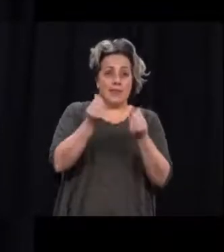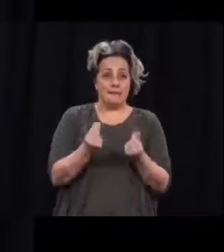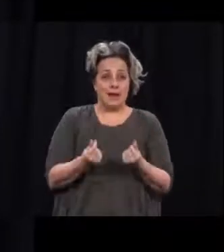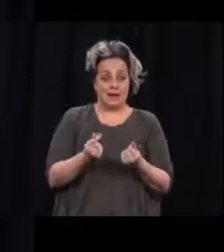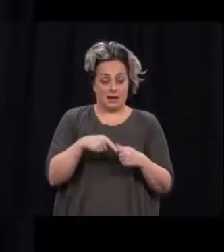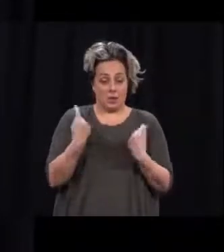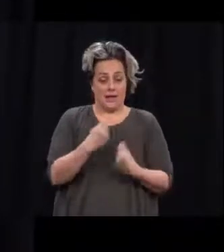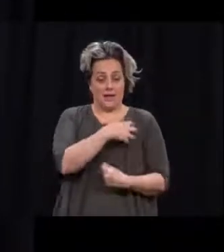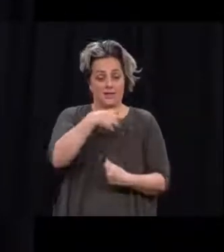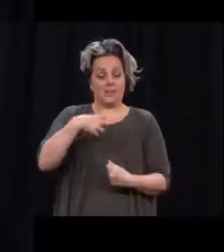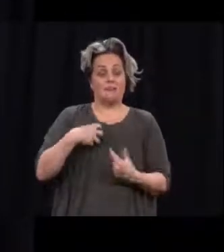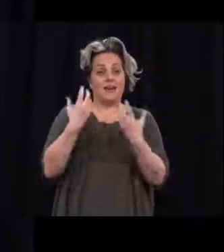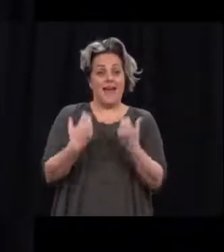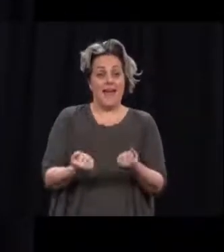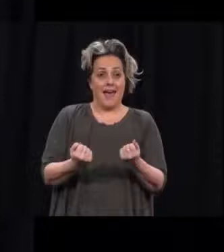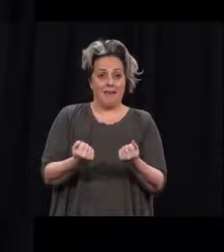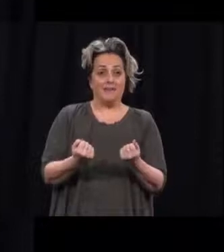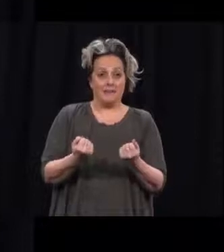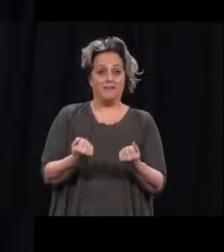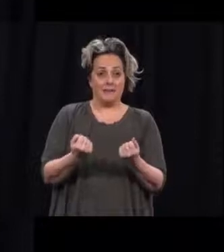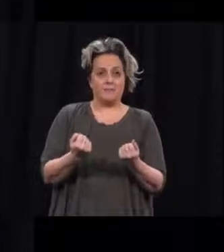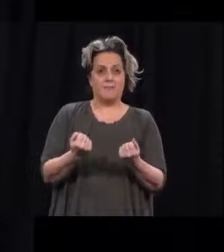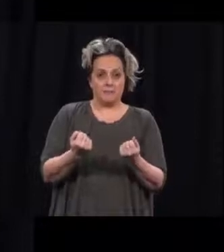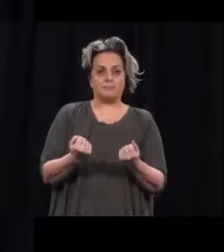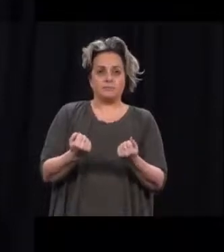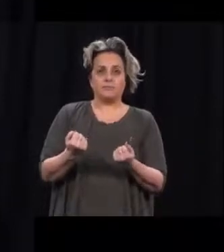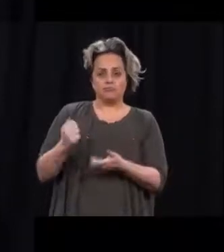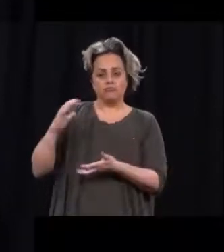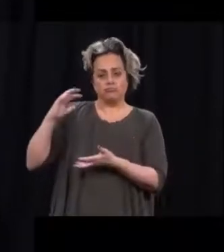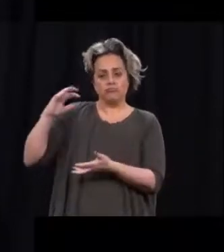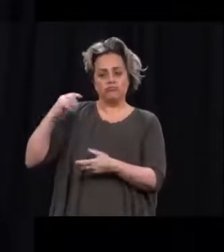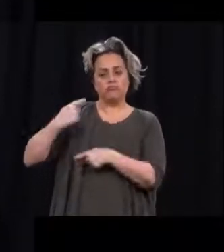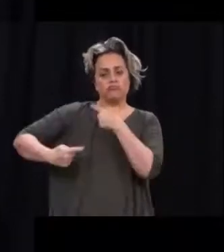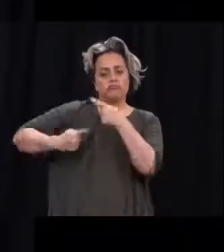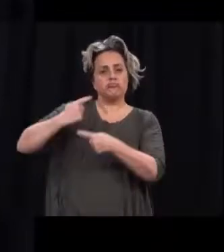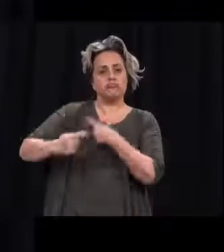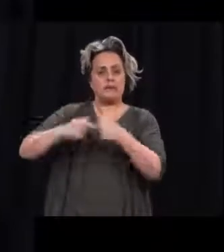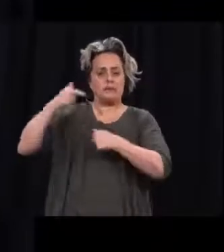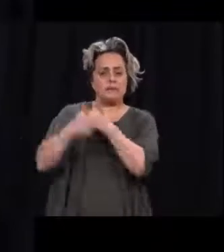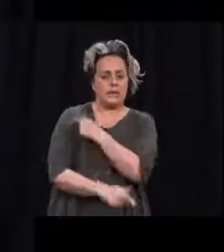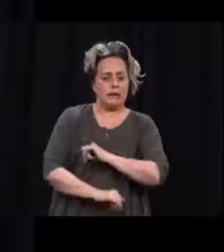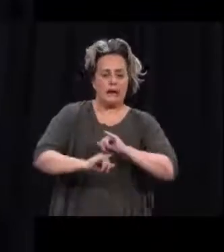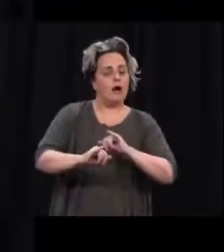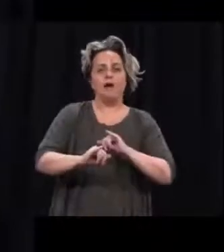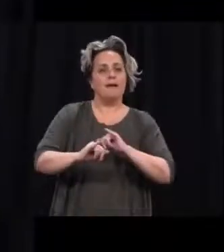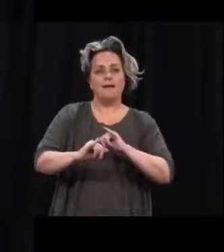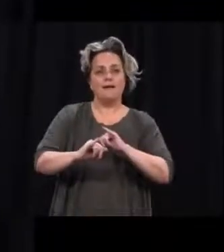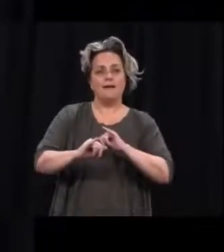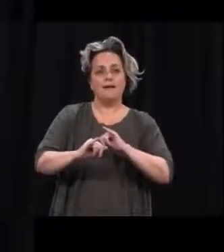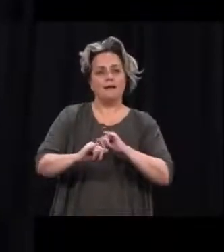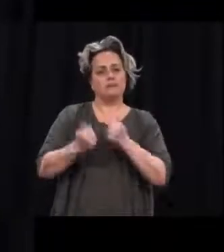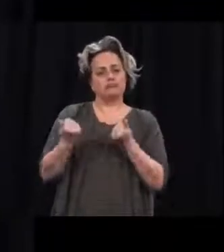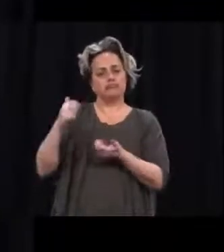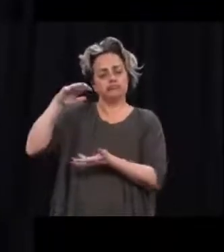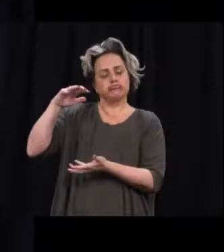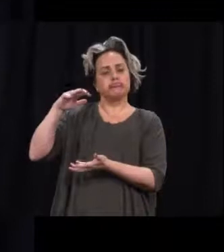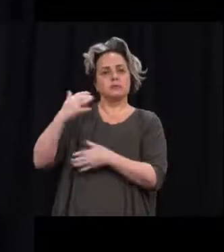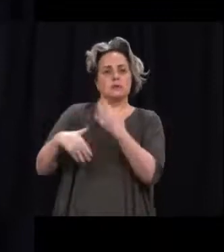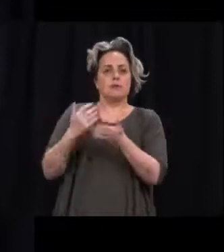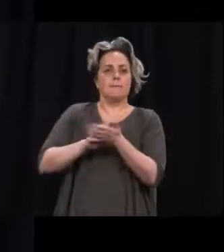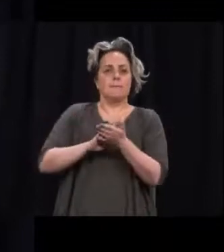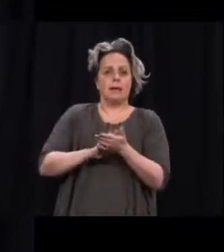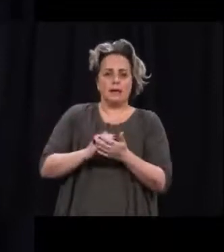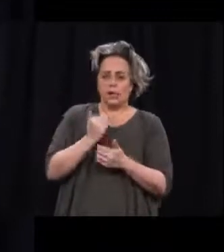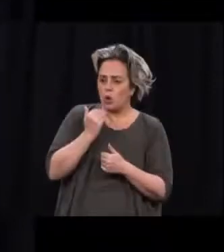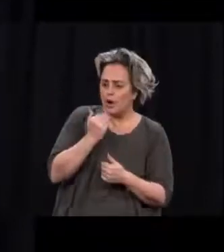we have that won't see our debt get back to where it had been projected to be, is much greater. So there is no shortage of